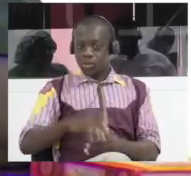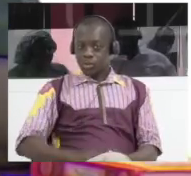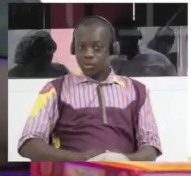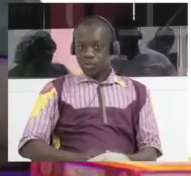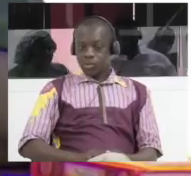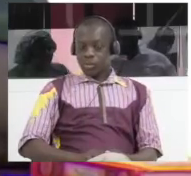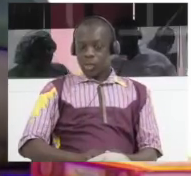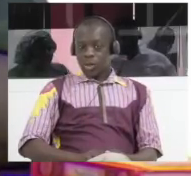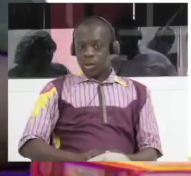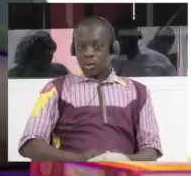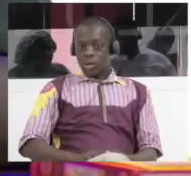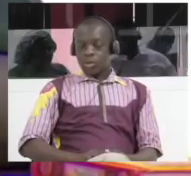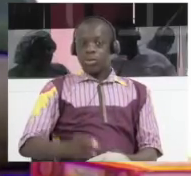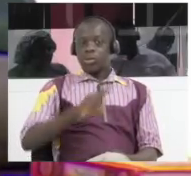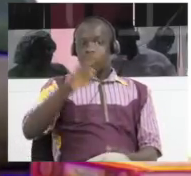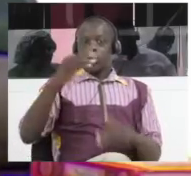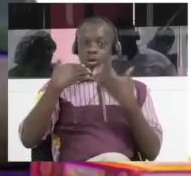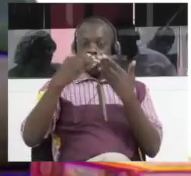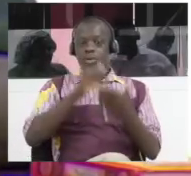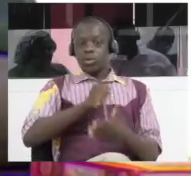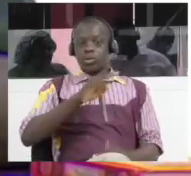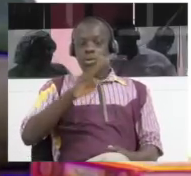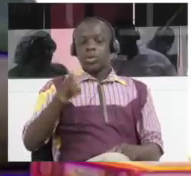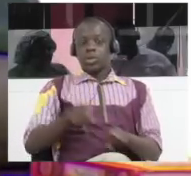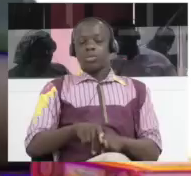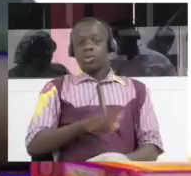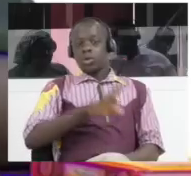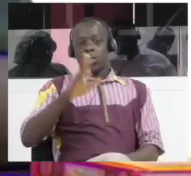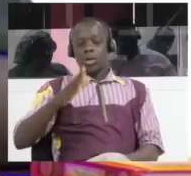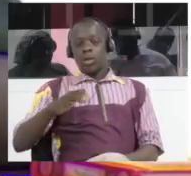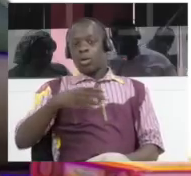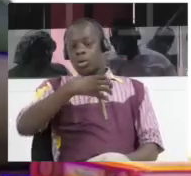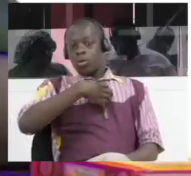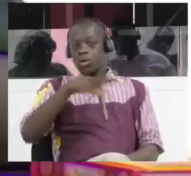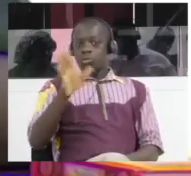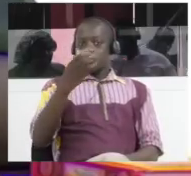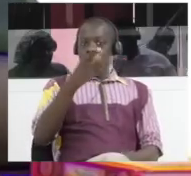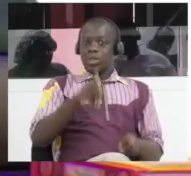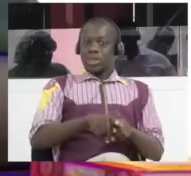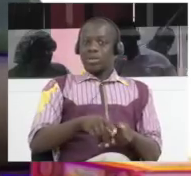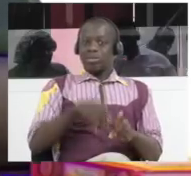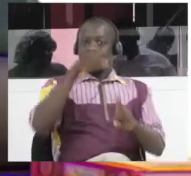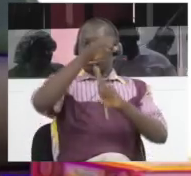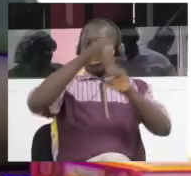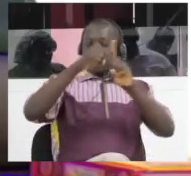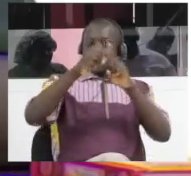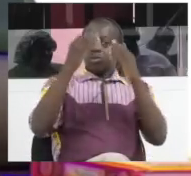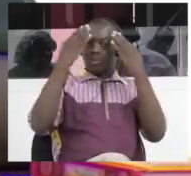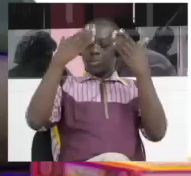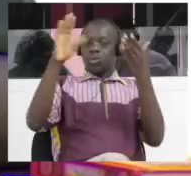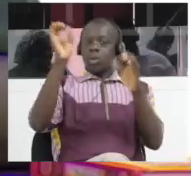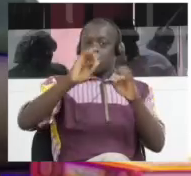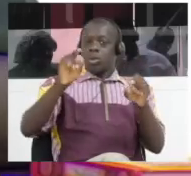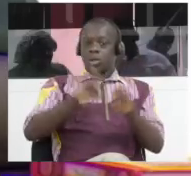reasons? No, they didn't, but at least they were not comfortable going into an unknown situation,